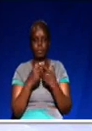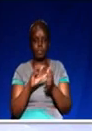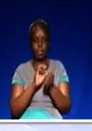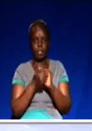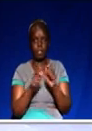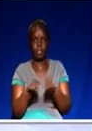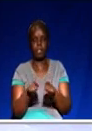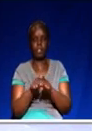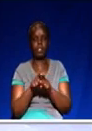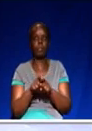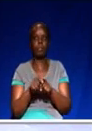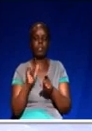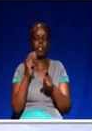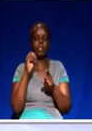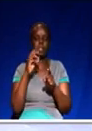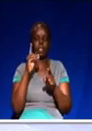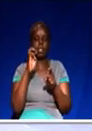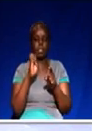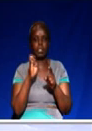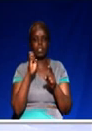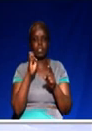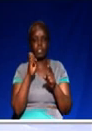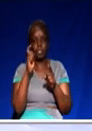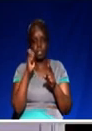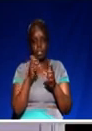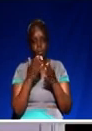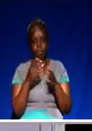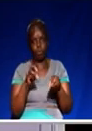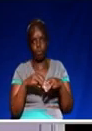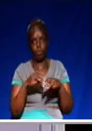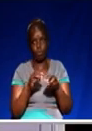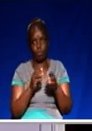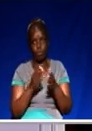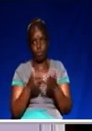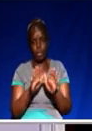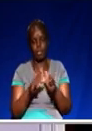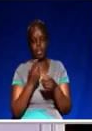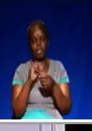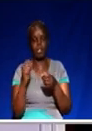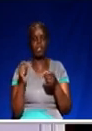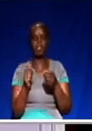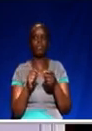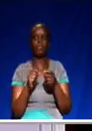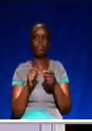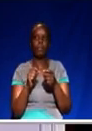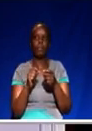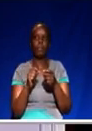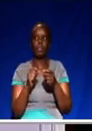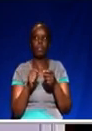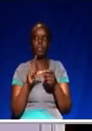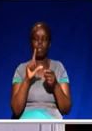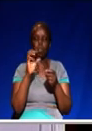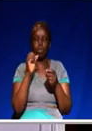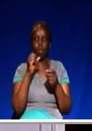change the index form to logarithm form by writing the logarithm of the